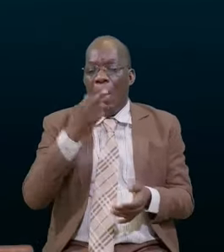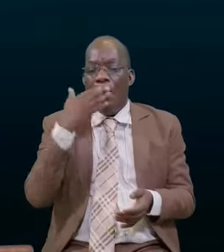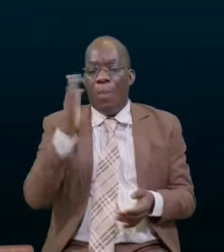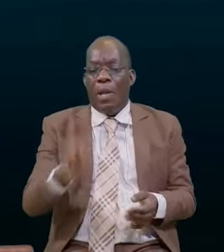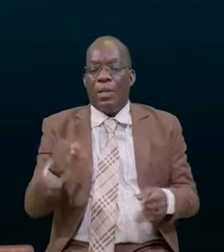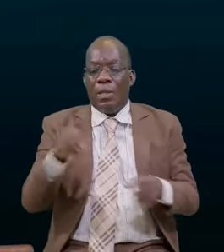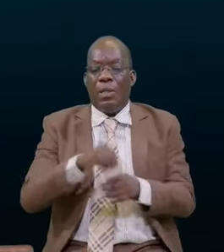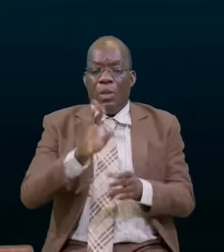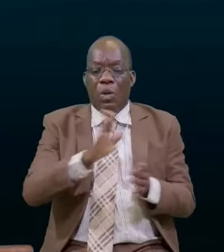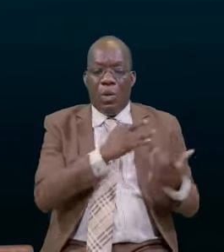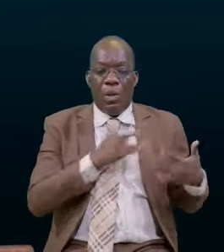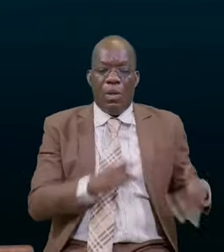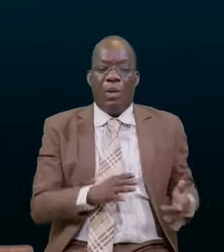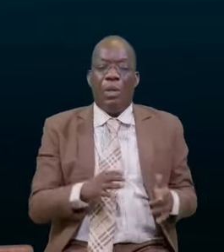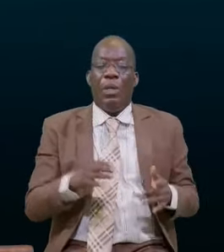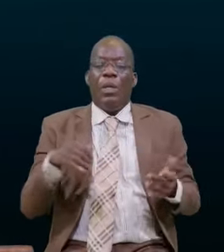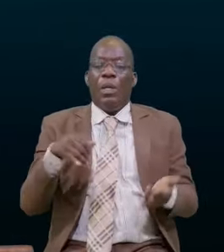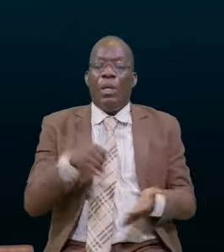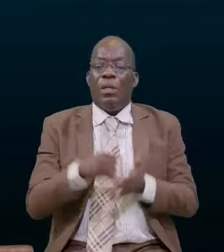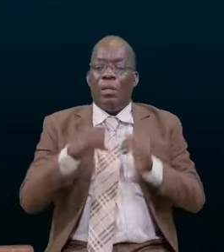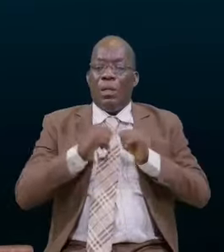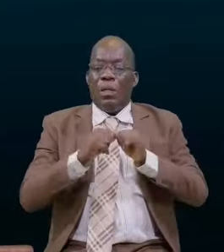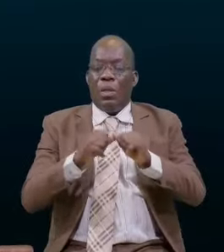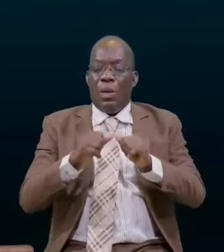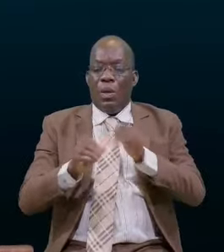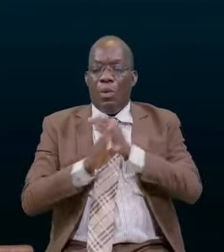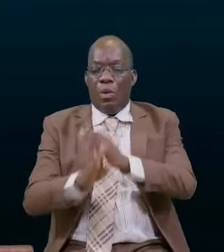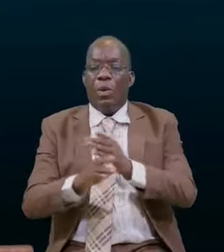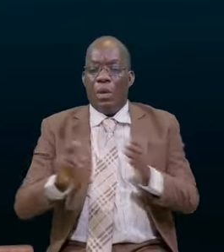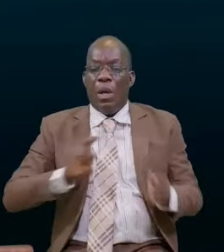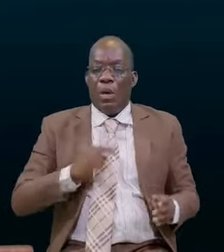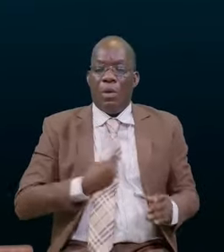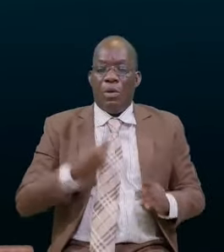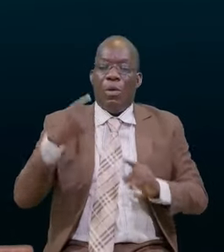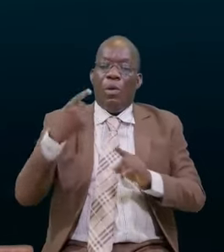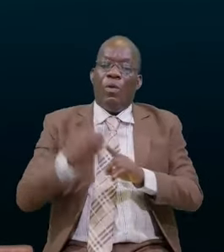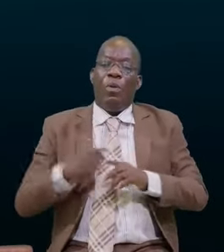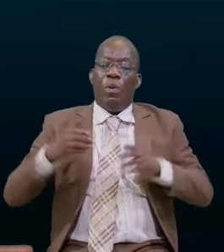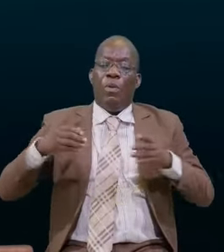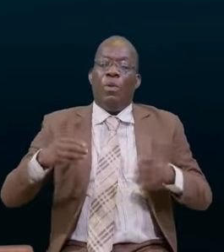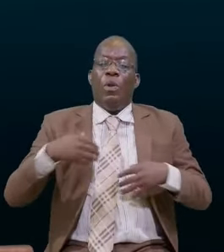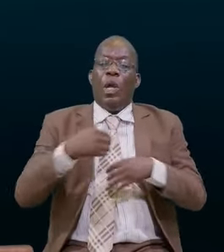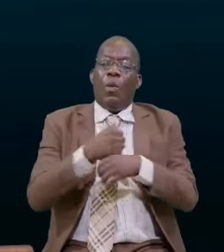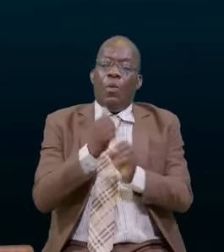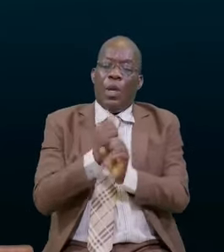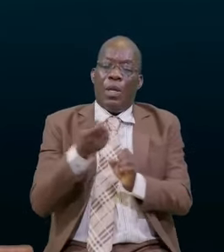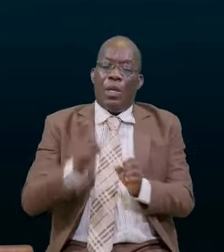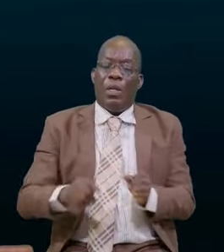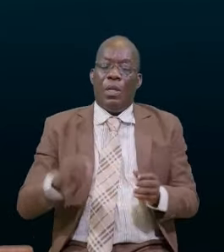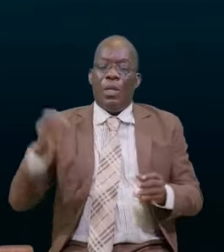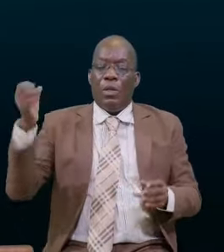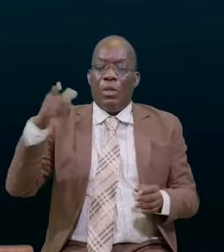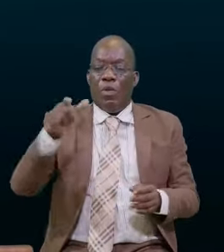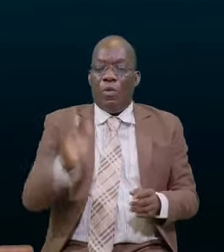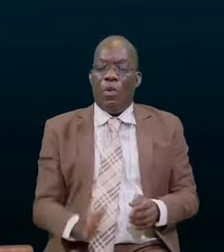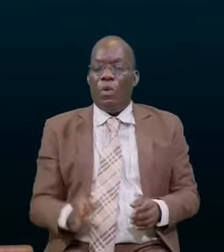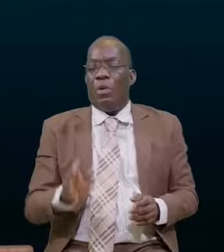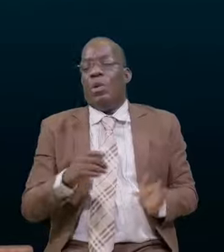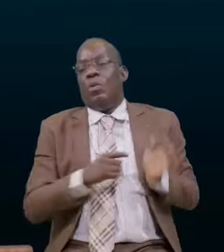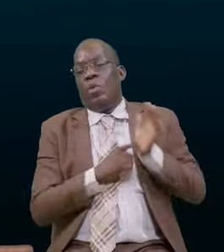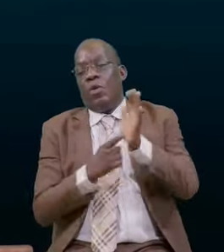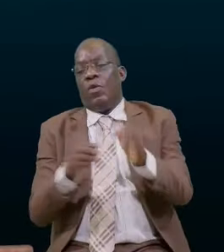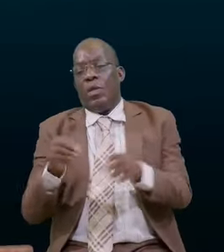hinder us from being able to allow the grace of God to be made manifest fully in our lives through